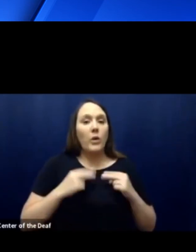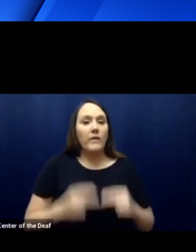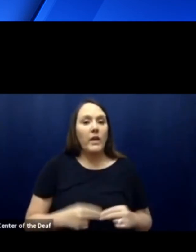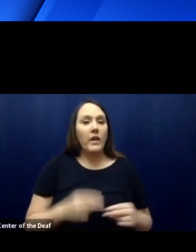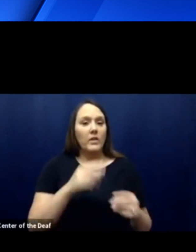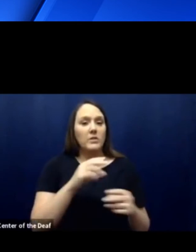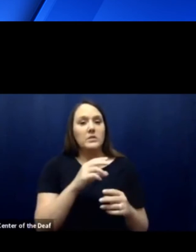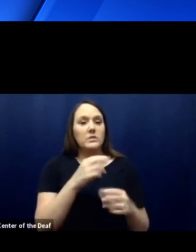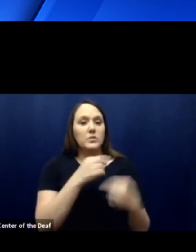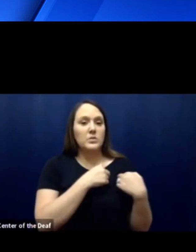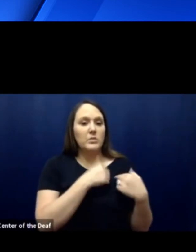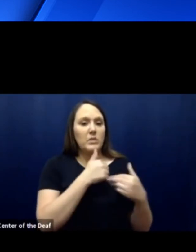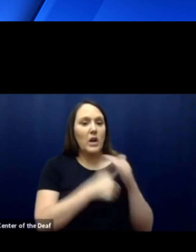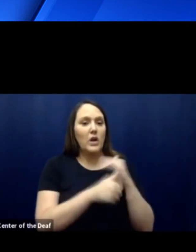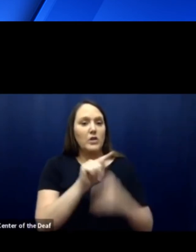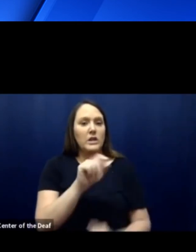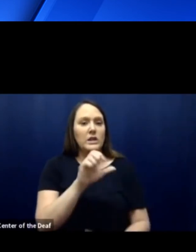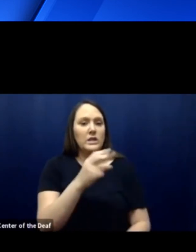Title